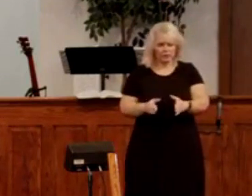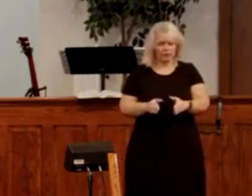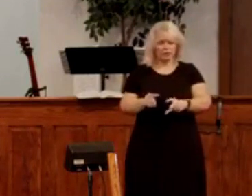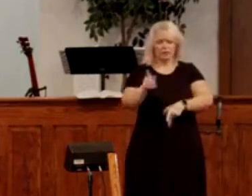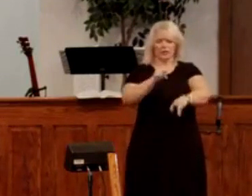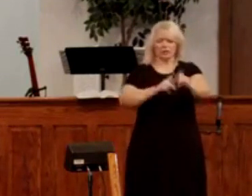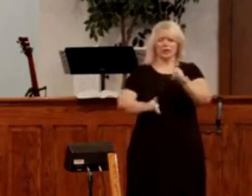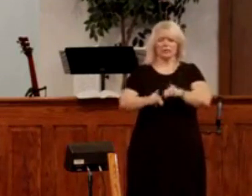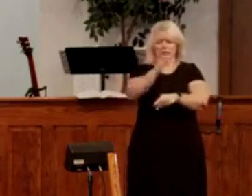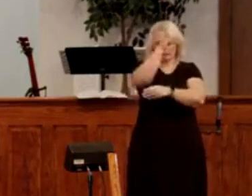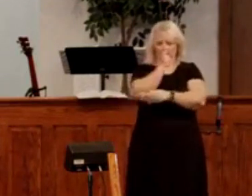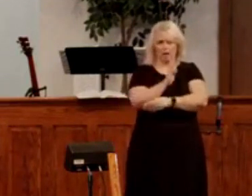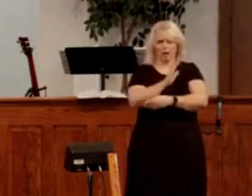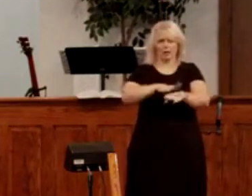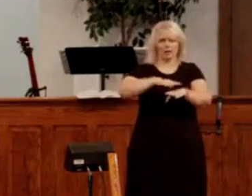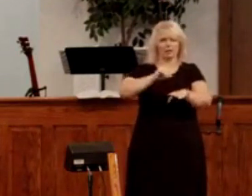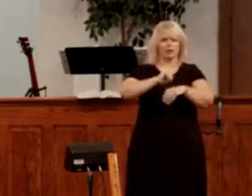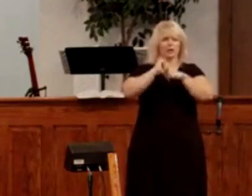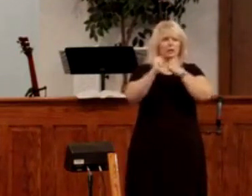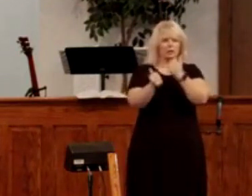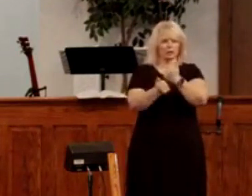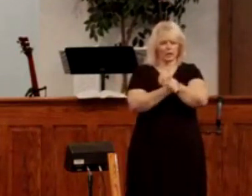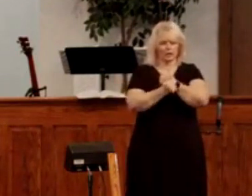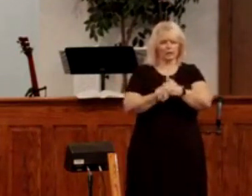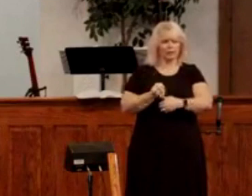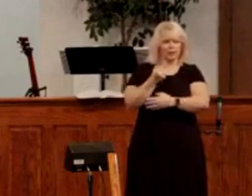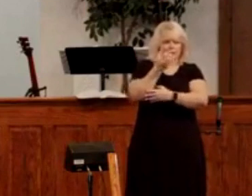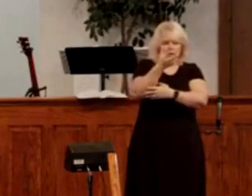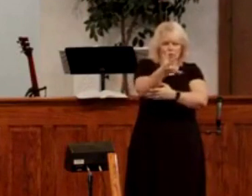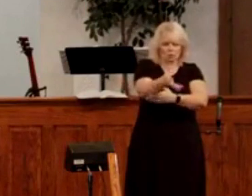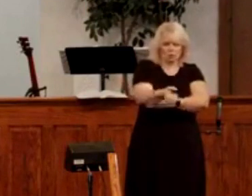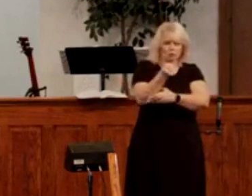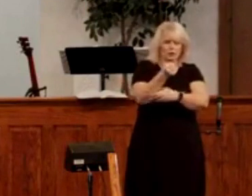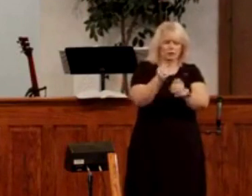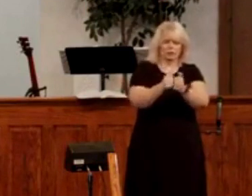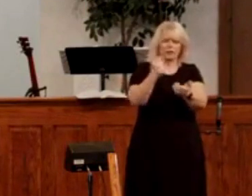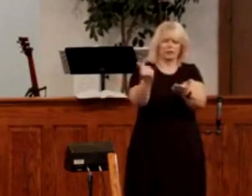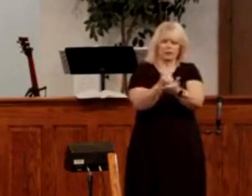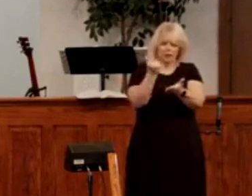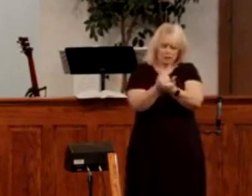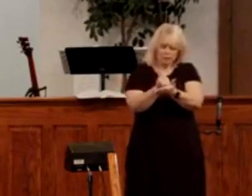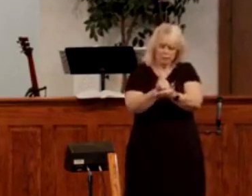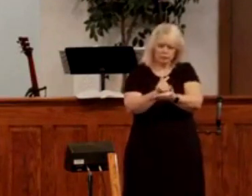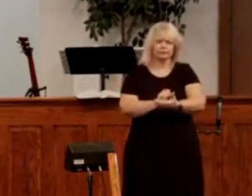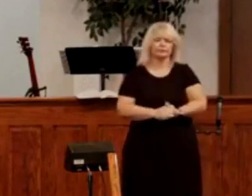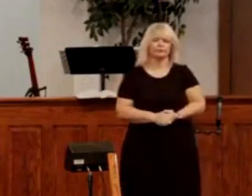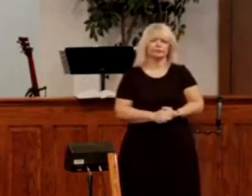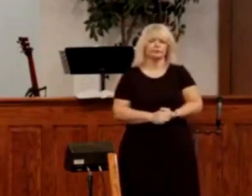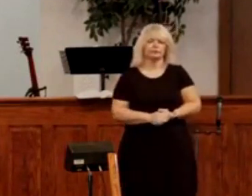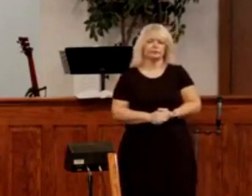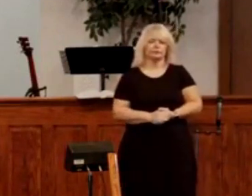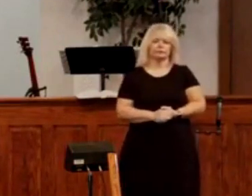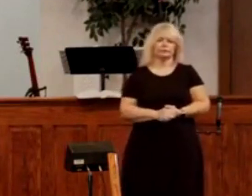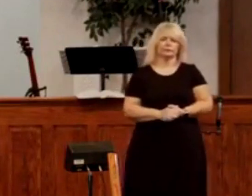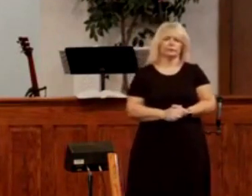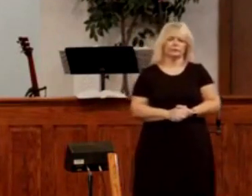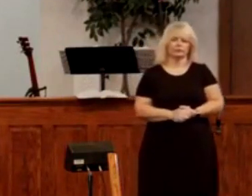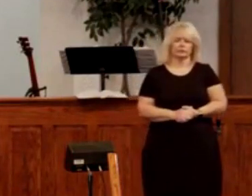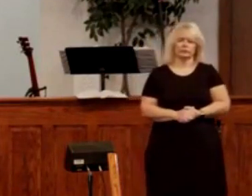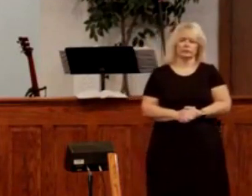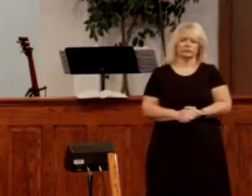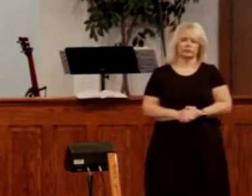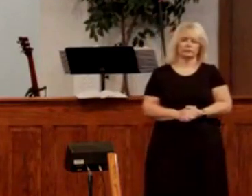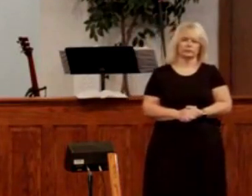called them to love and reach with the gospel. That's an ouch, not an amen. That's an